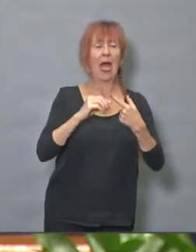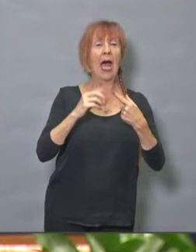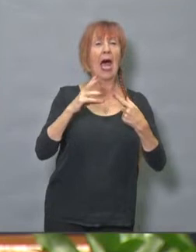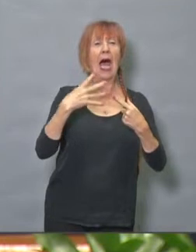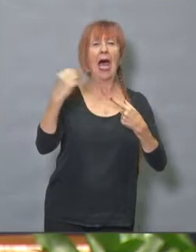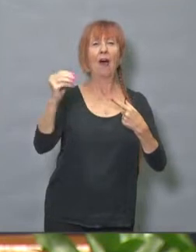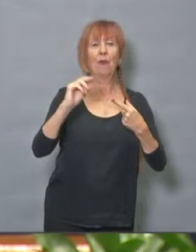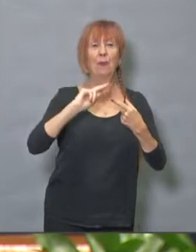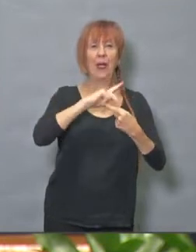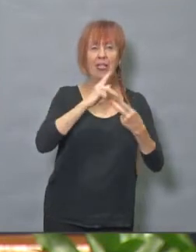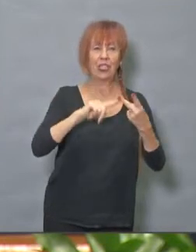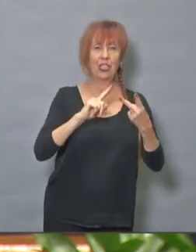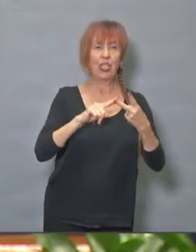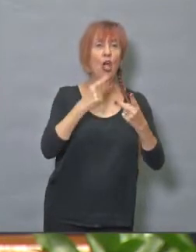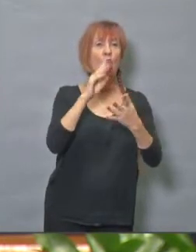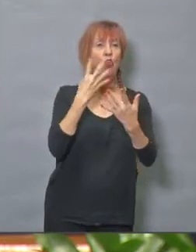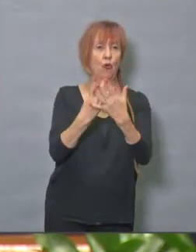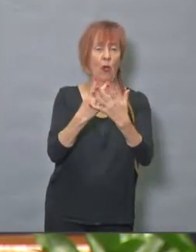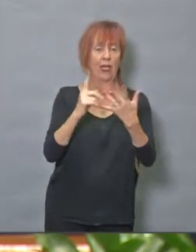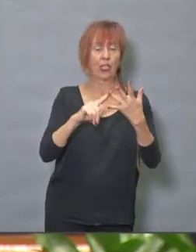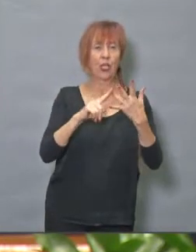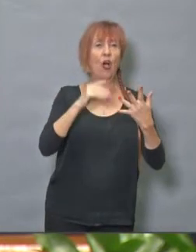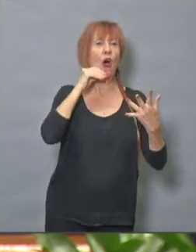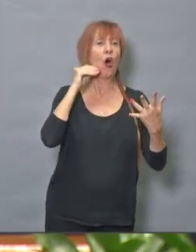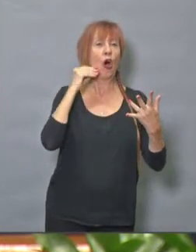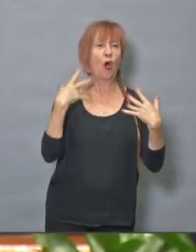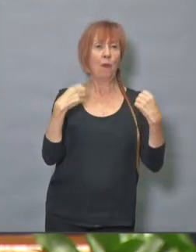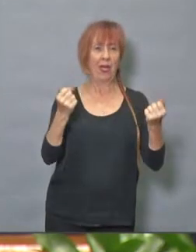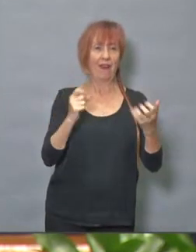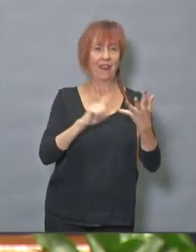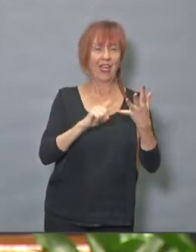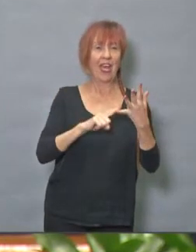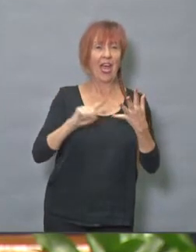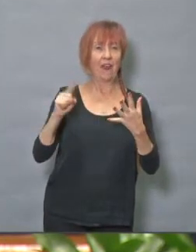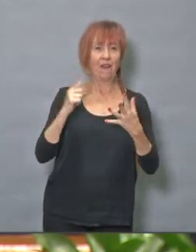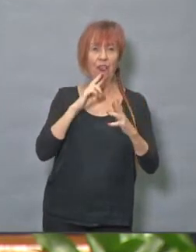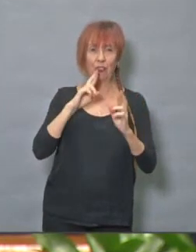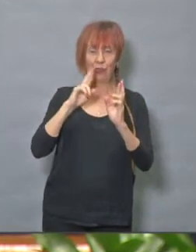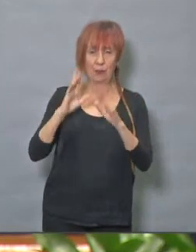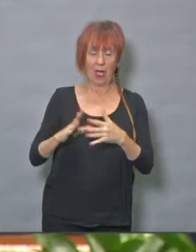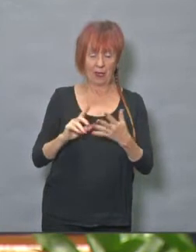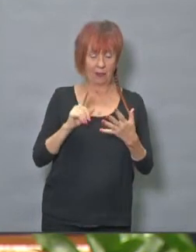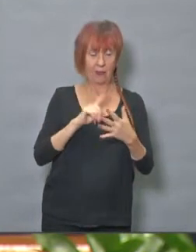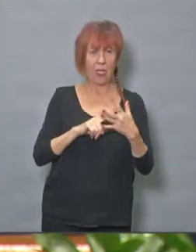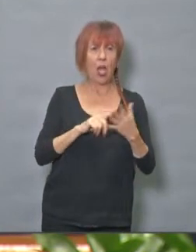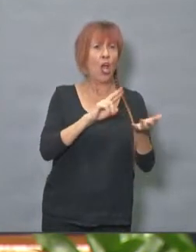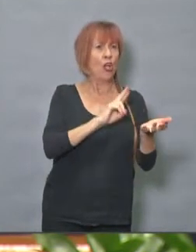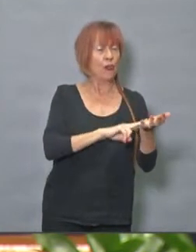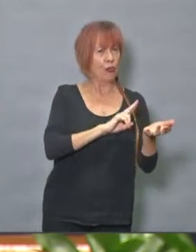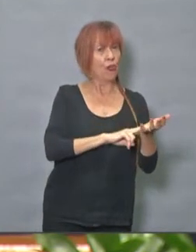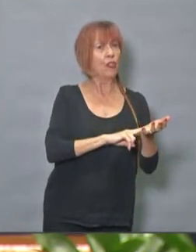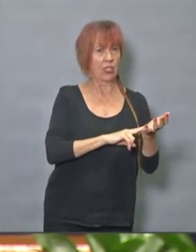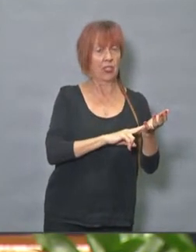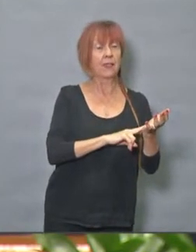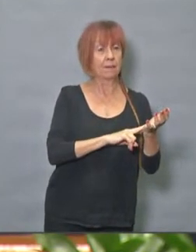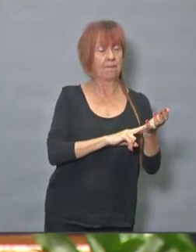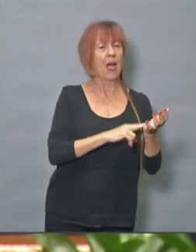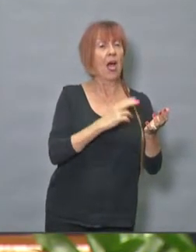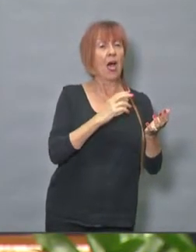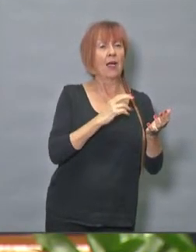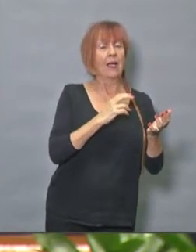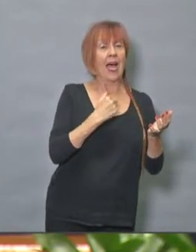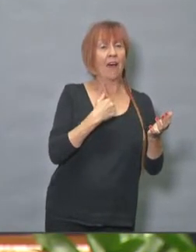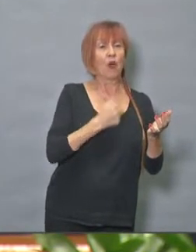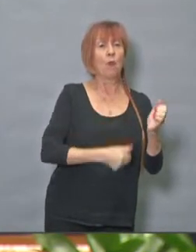correctional facilities, home health, and first responders. Nurses continue to account for the majority of positive